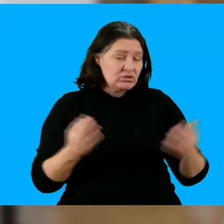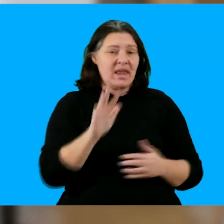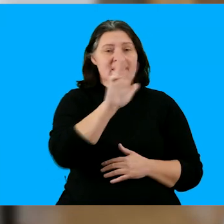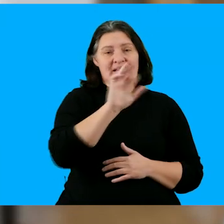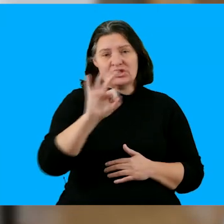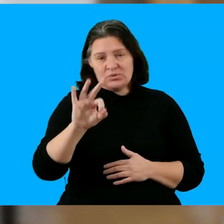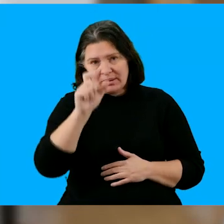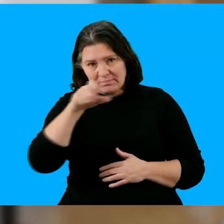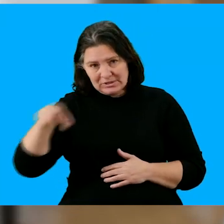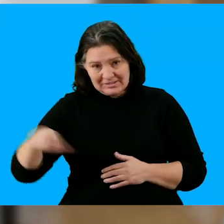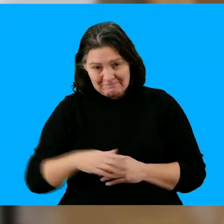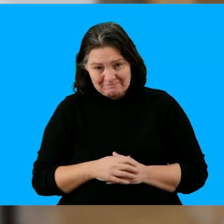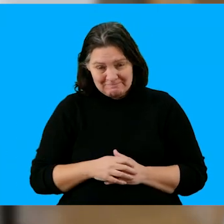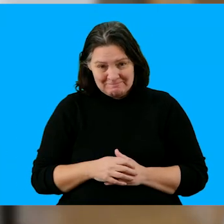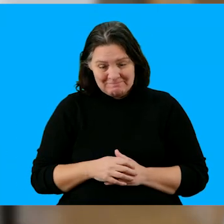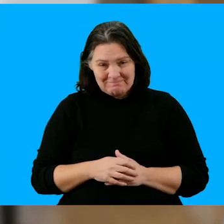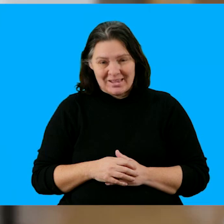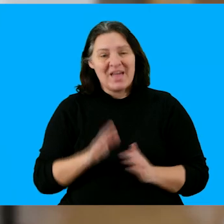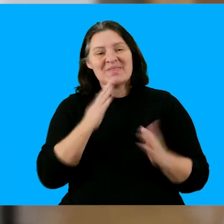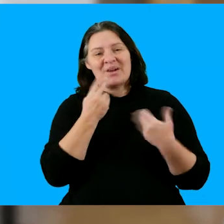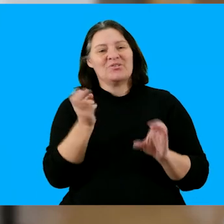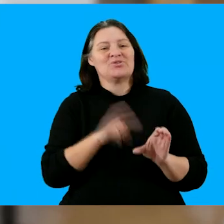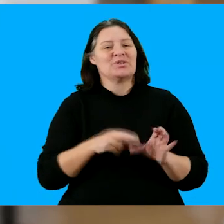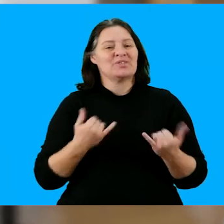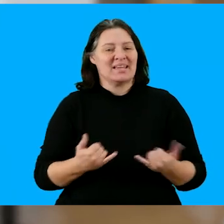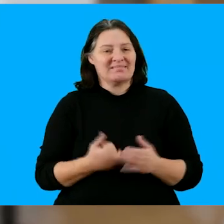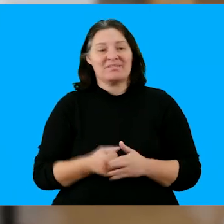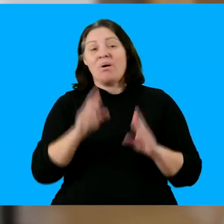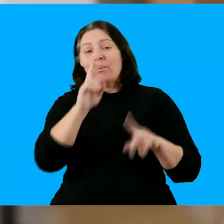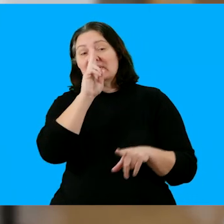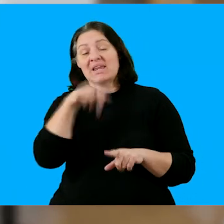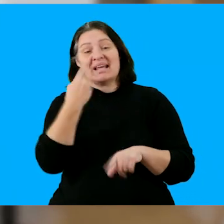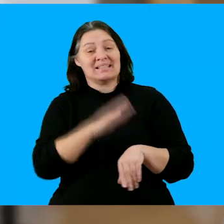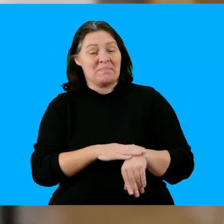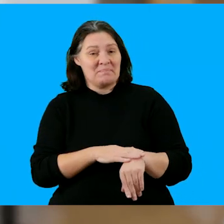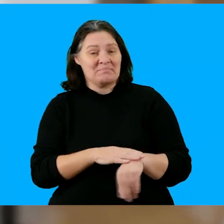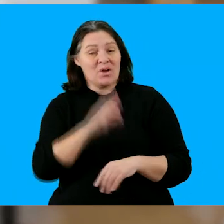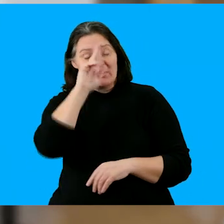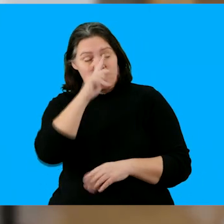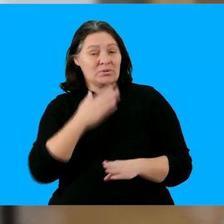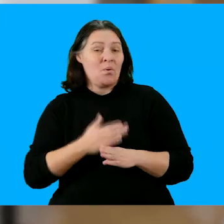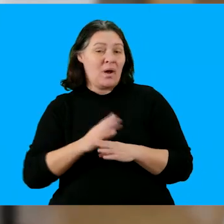equals 93 guests. Guys, thank you so much for joining us today. Hope to see you next time.